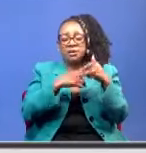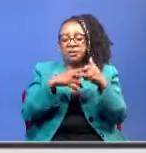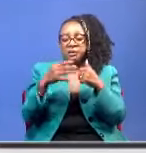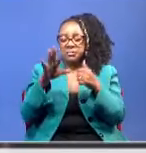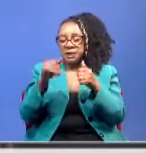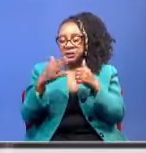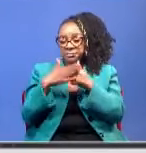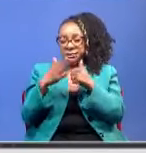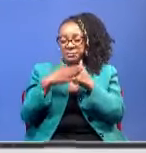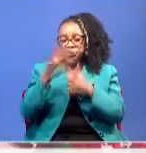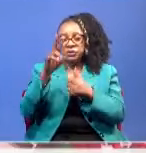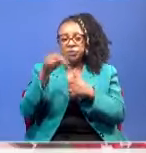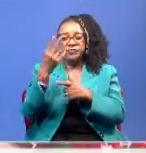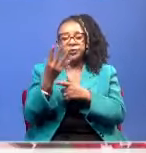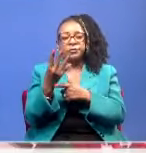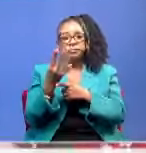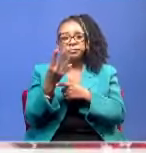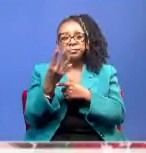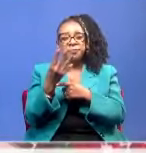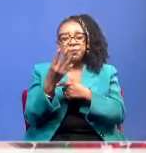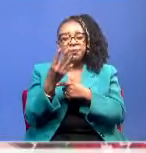September